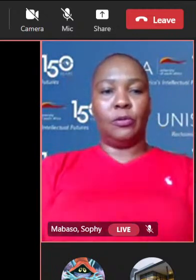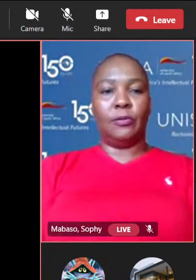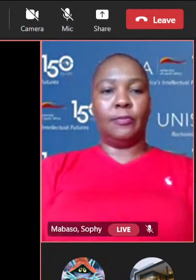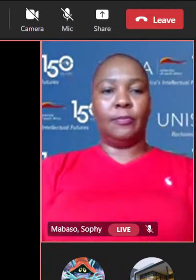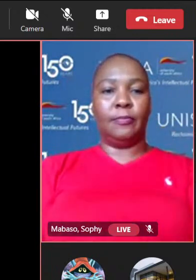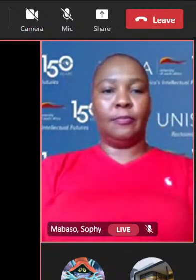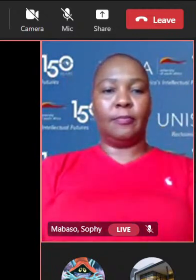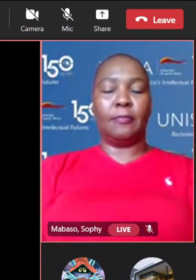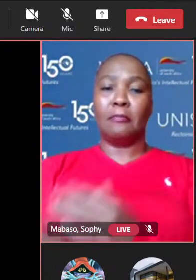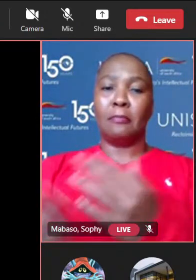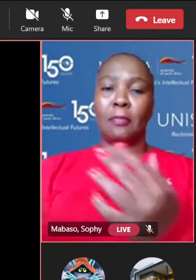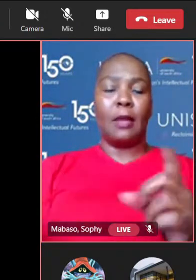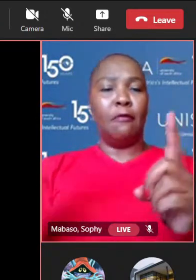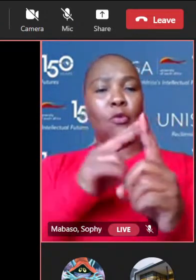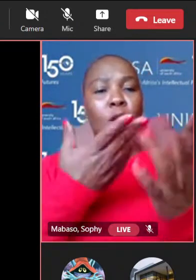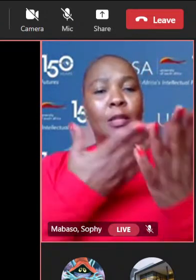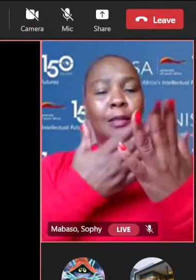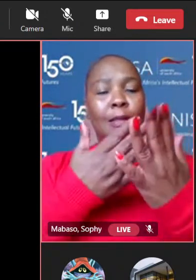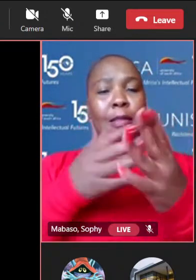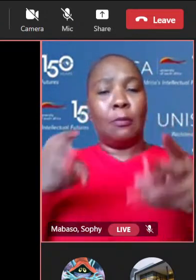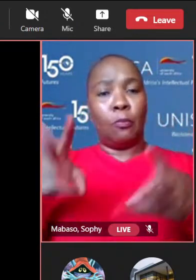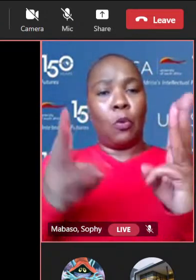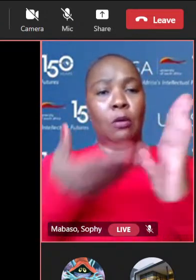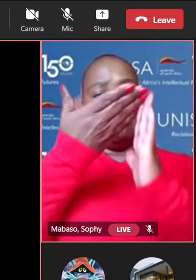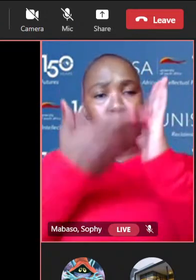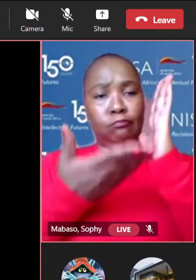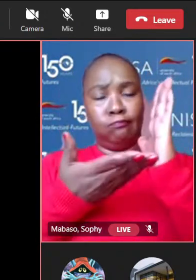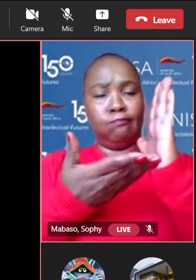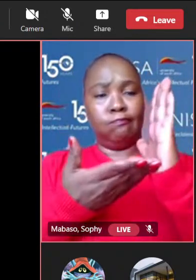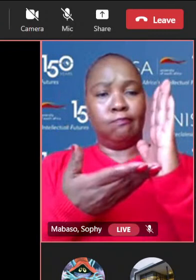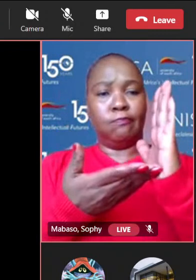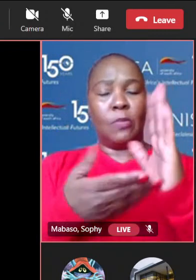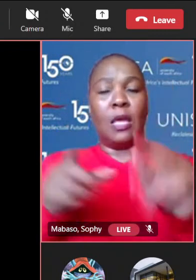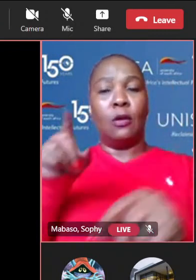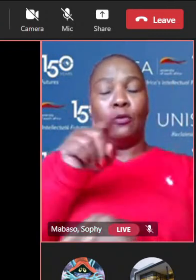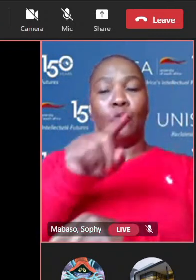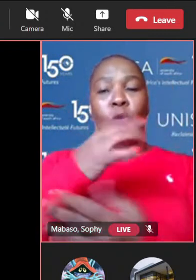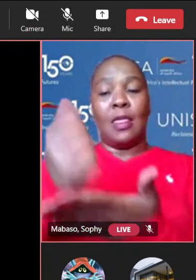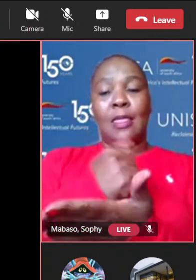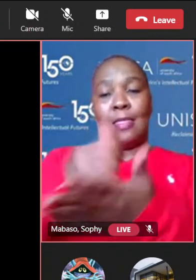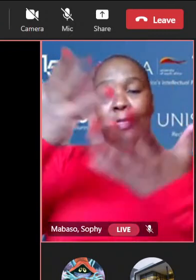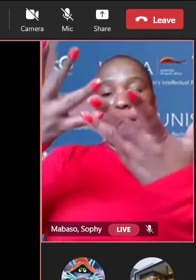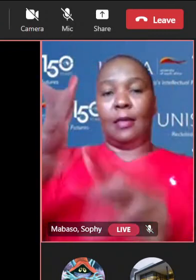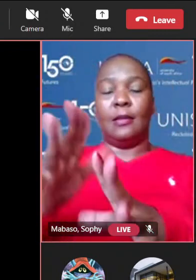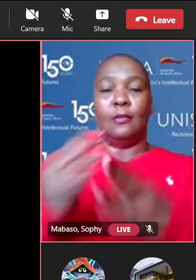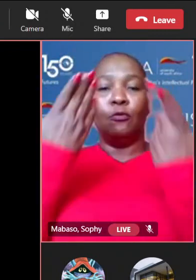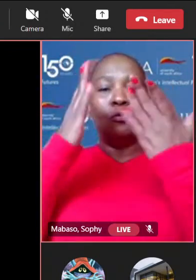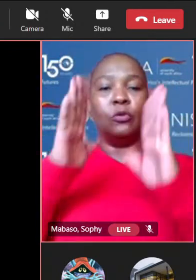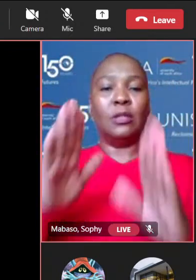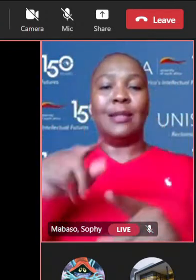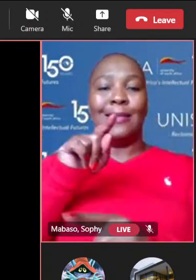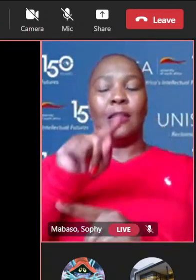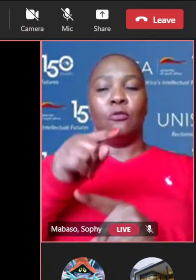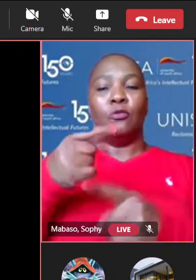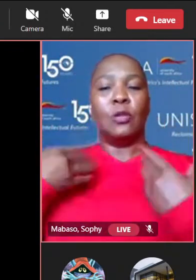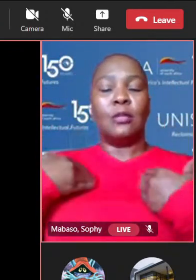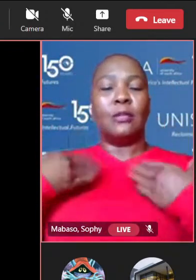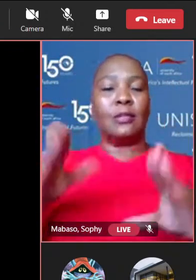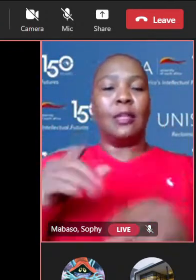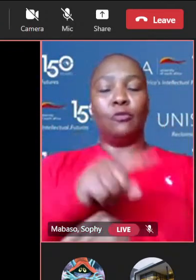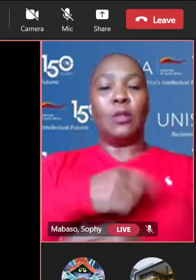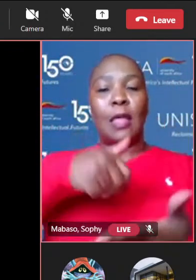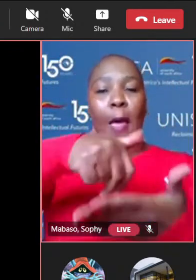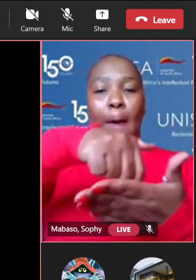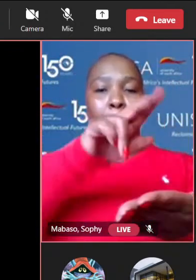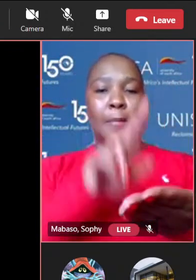If we look at the journey that you're going to go through as a registered student, this will start with your application. Okay,